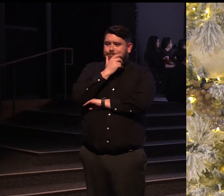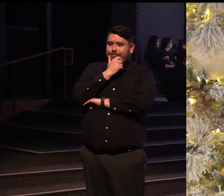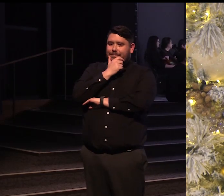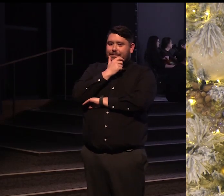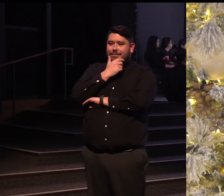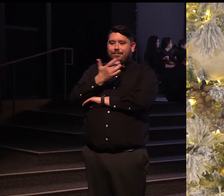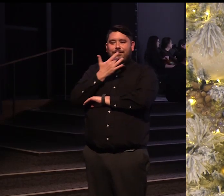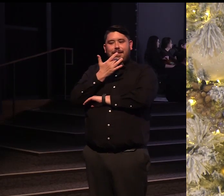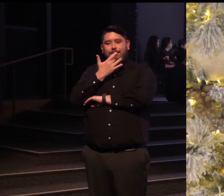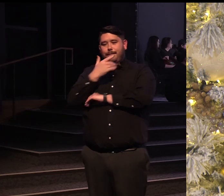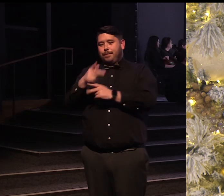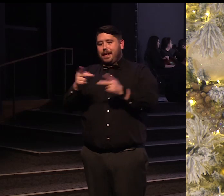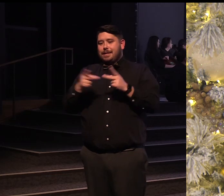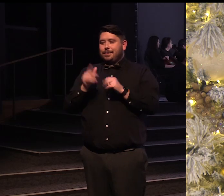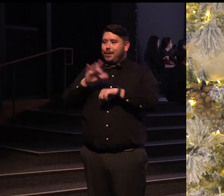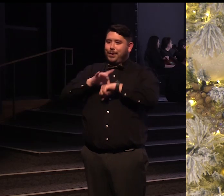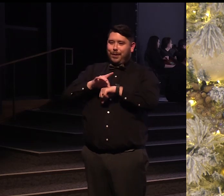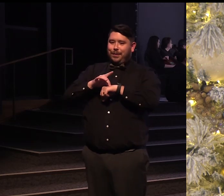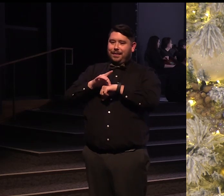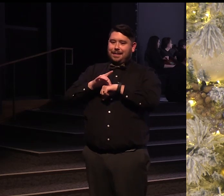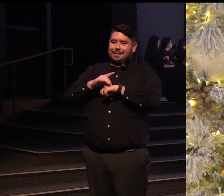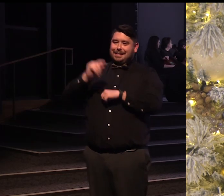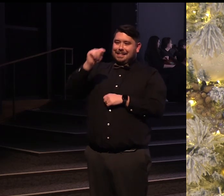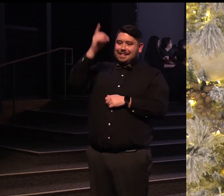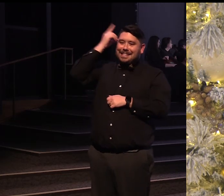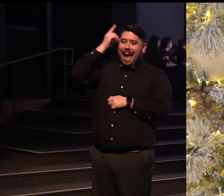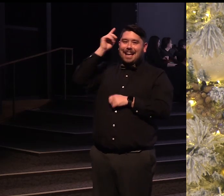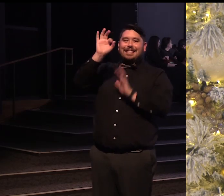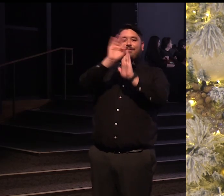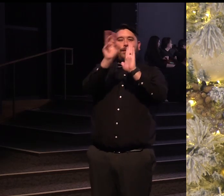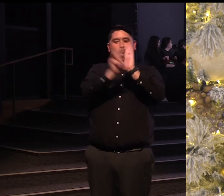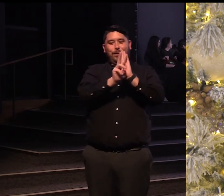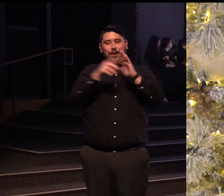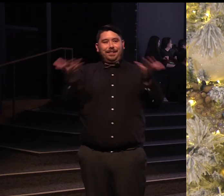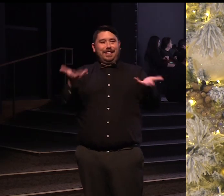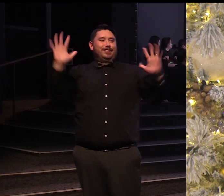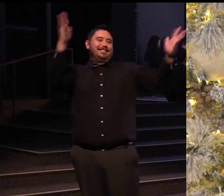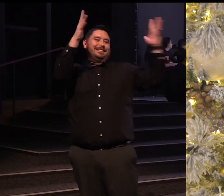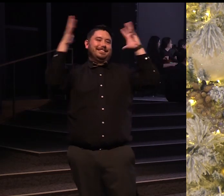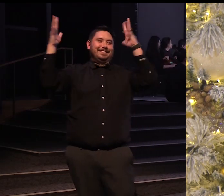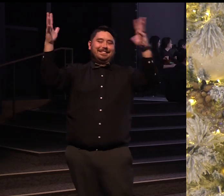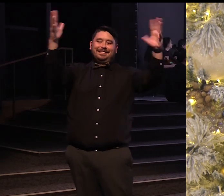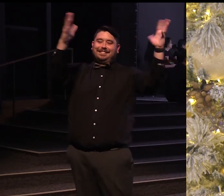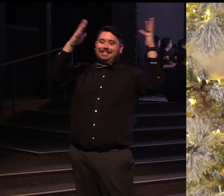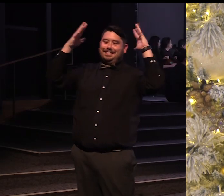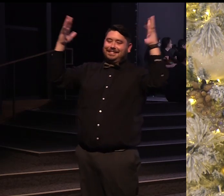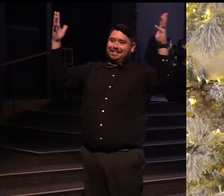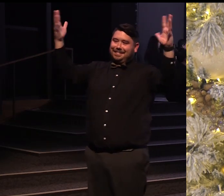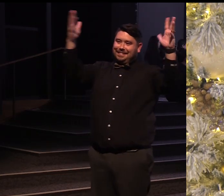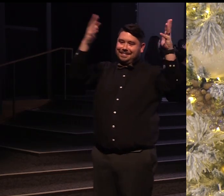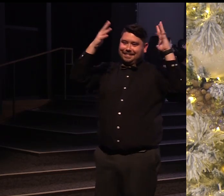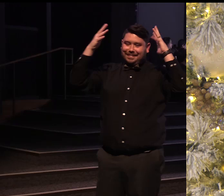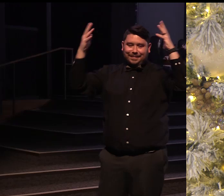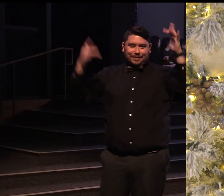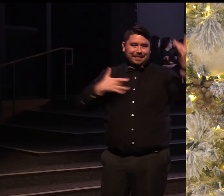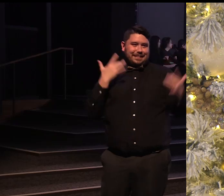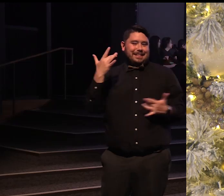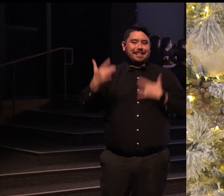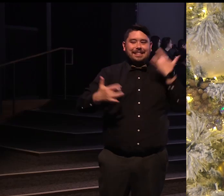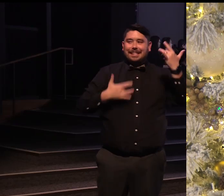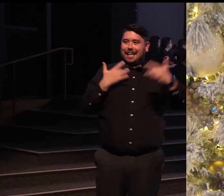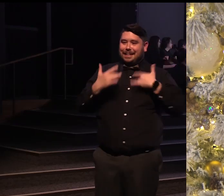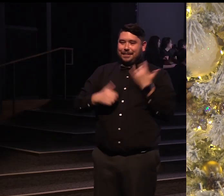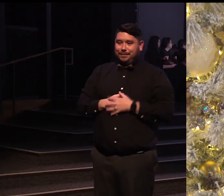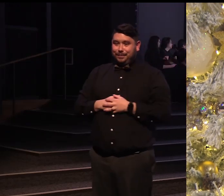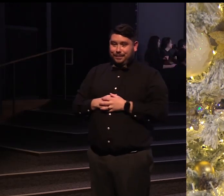favorite places on the planet, Dallas-Fort Worth, Texas. So it is so good to get to be with